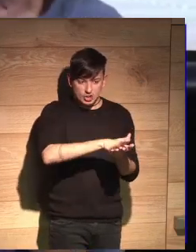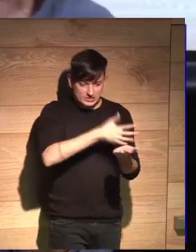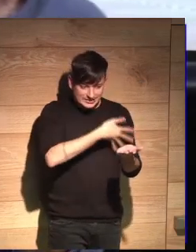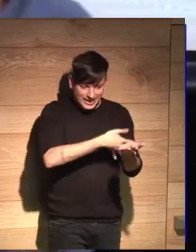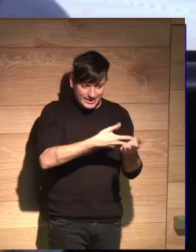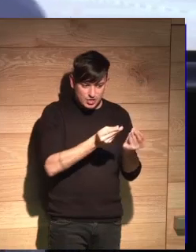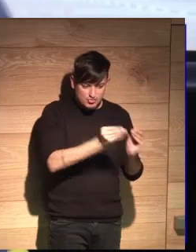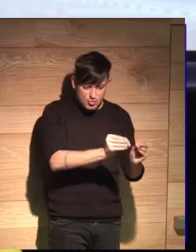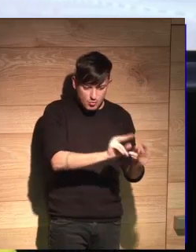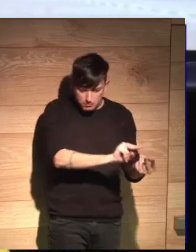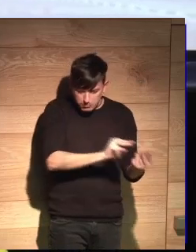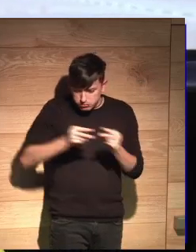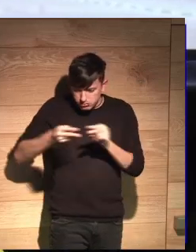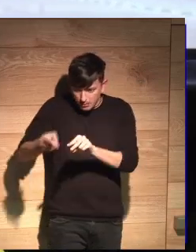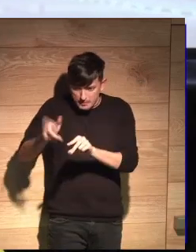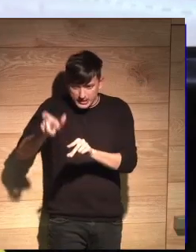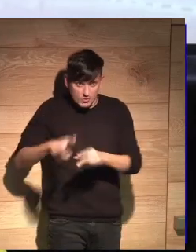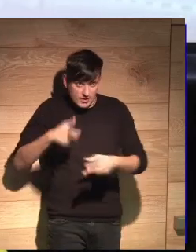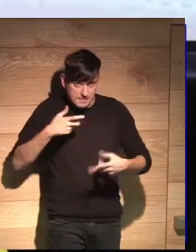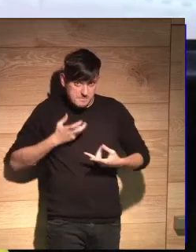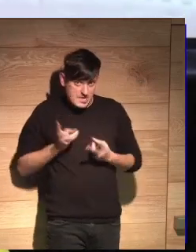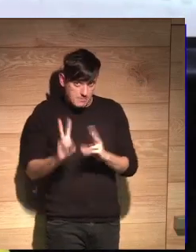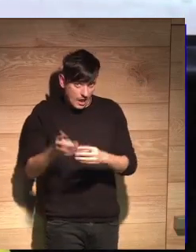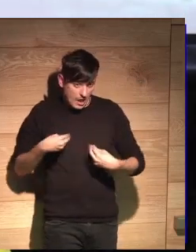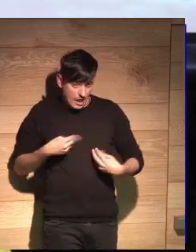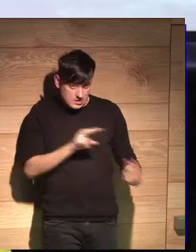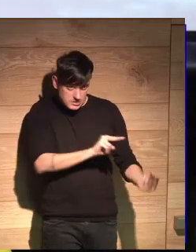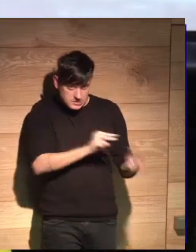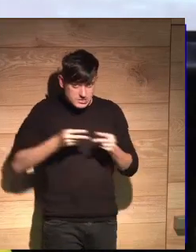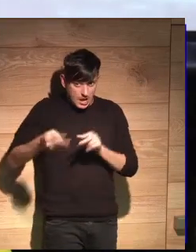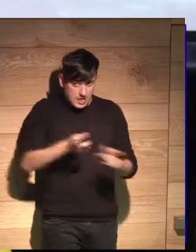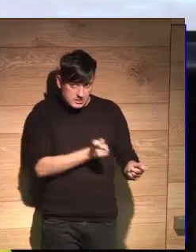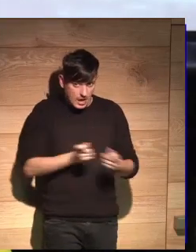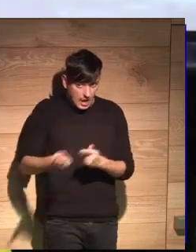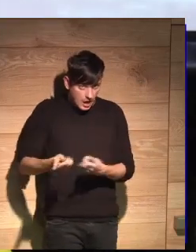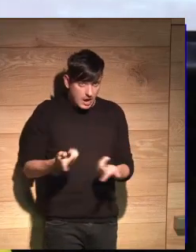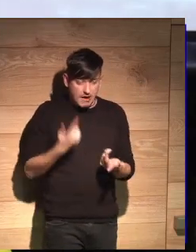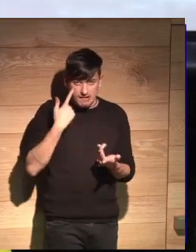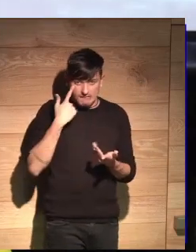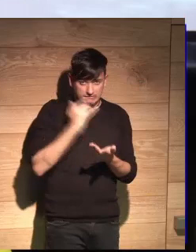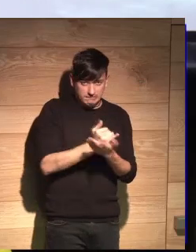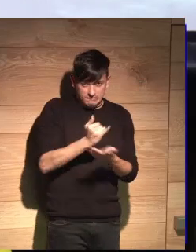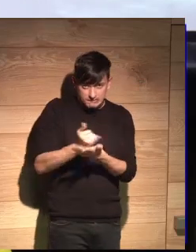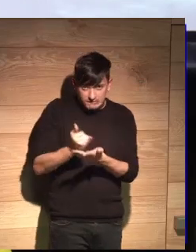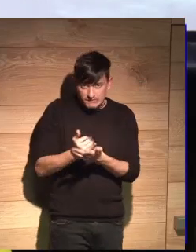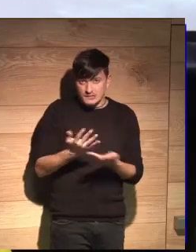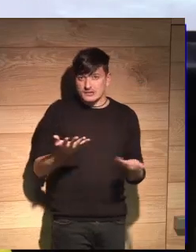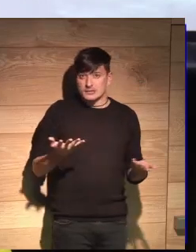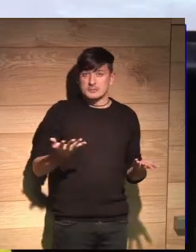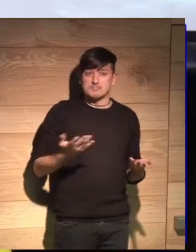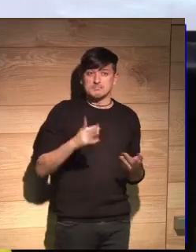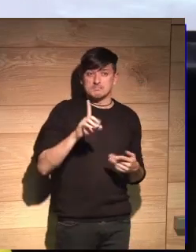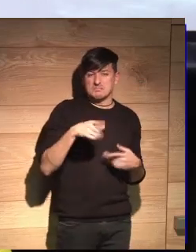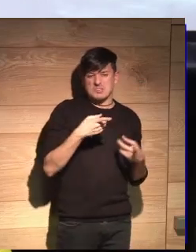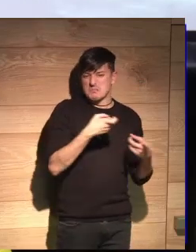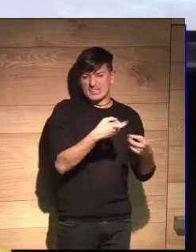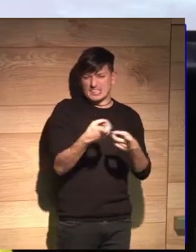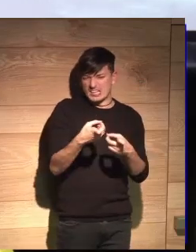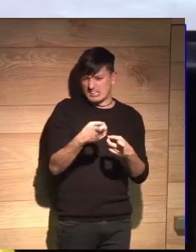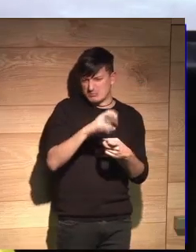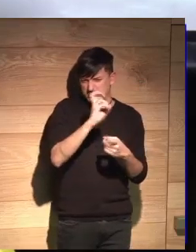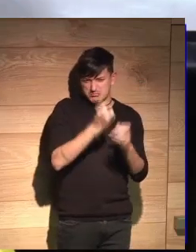institute, and they thought about the possibility of transfusing dead people blood into live people. It was the